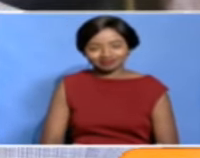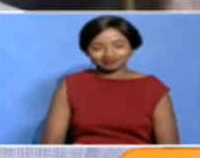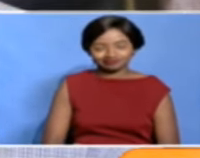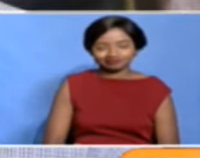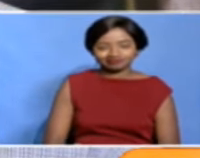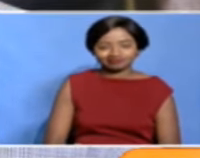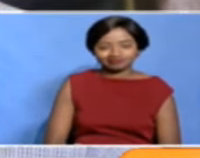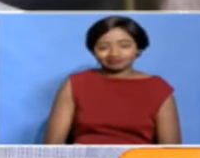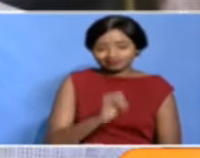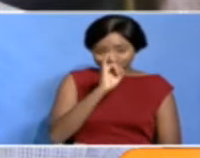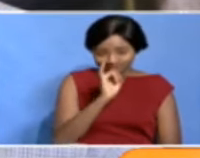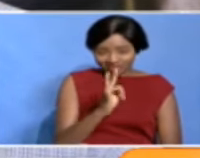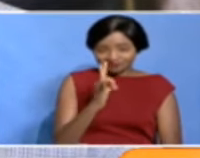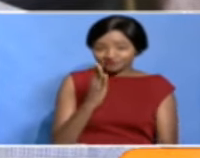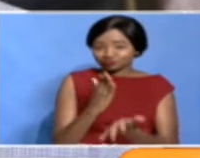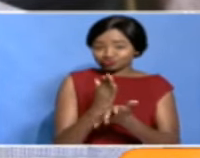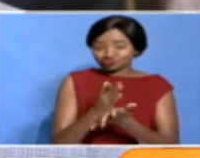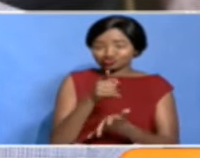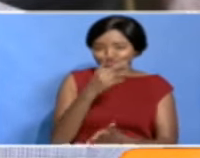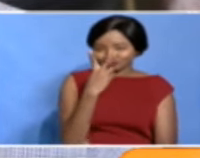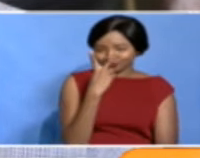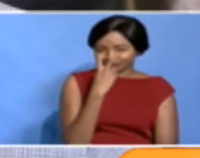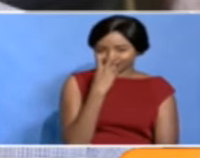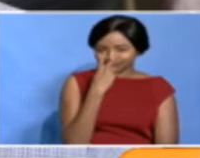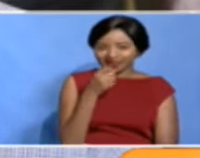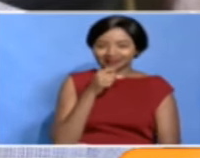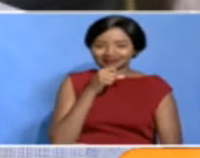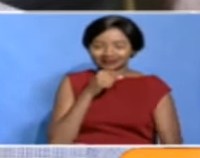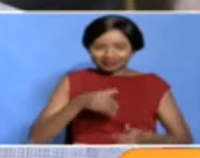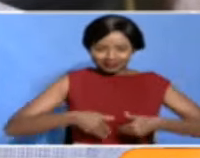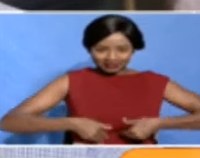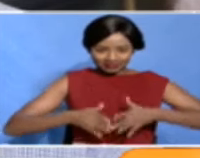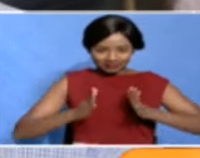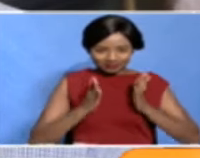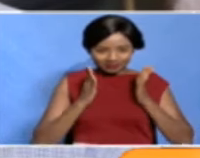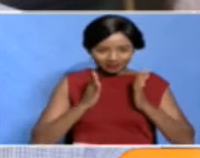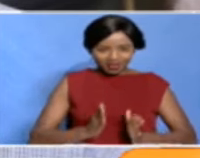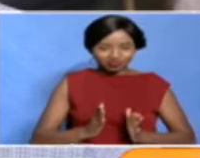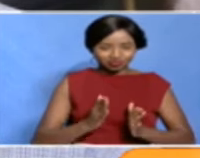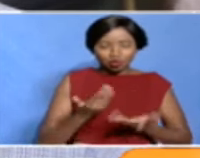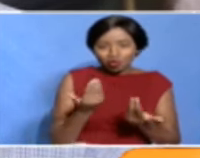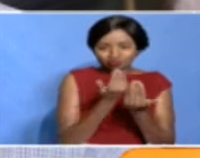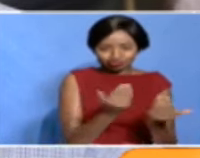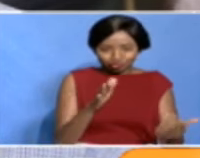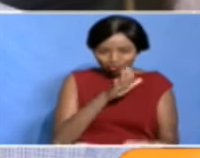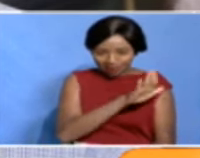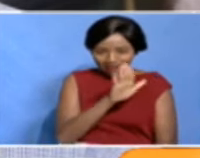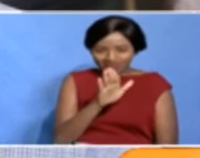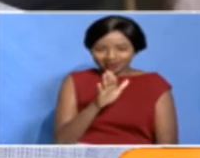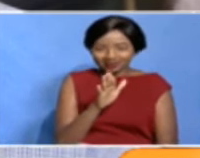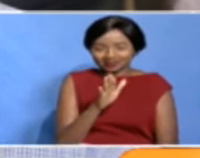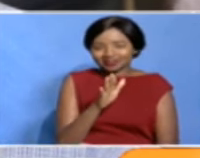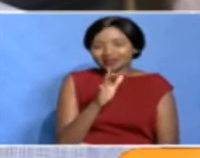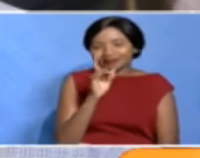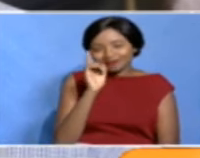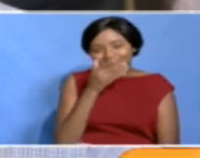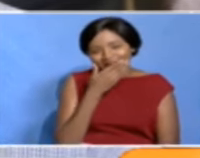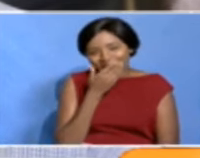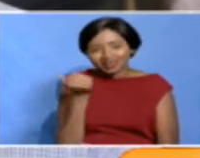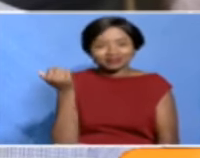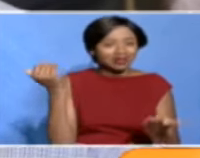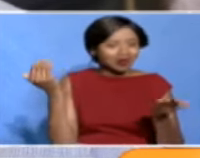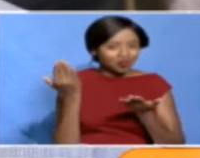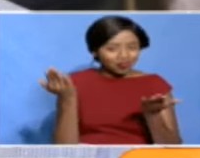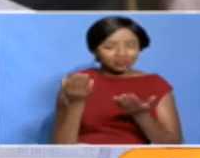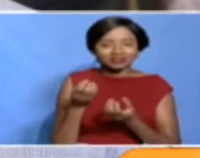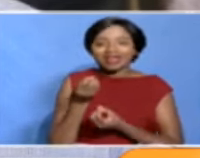wako unashuku anafanya vitendo vibaya na uripoti, then wewe itakuwa ni mshirika wake. Na ni bora tu kuripoti kwamba